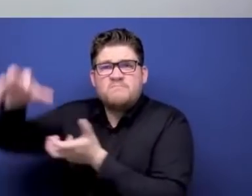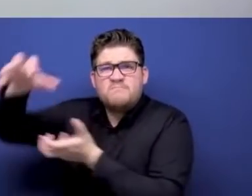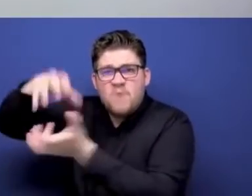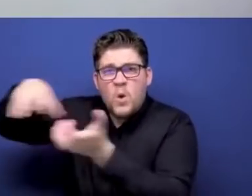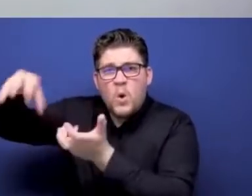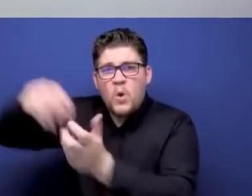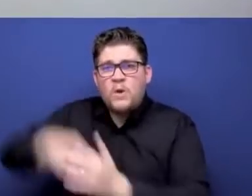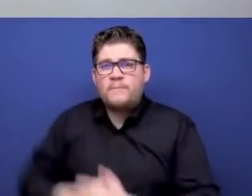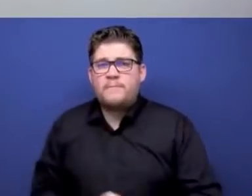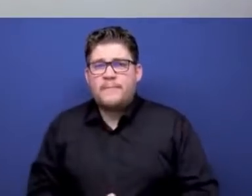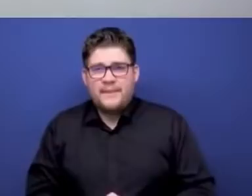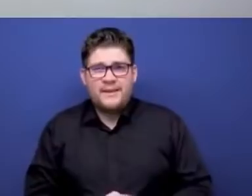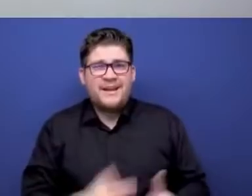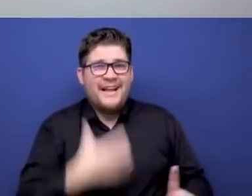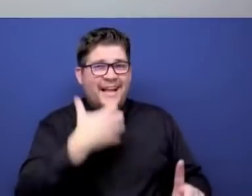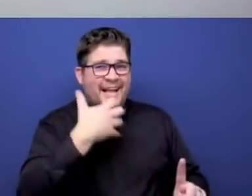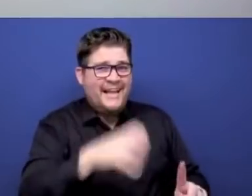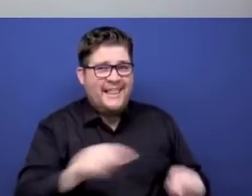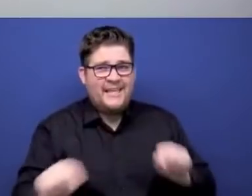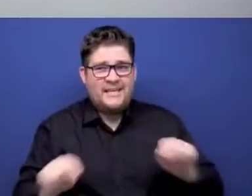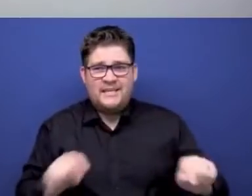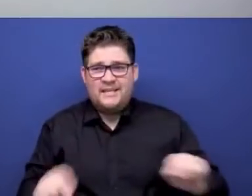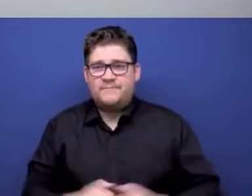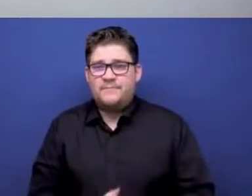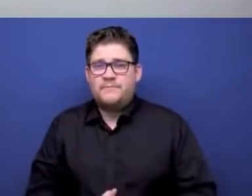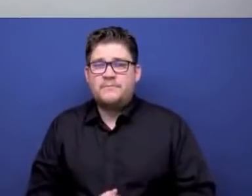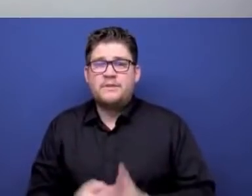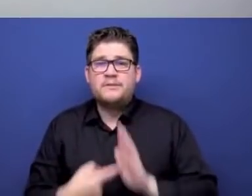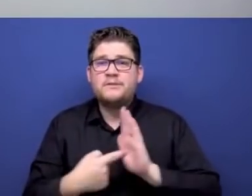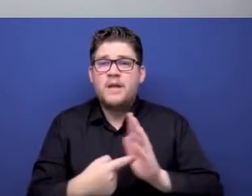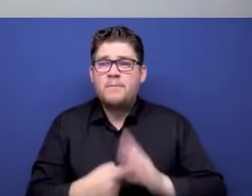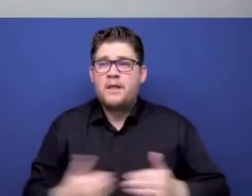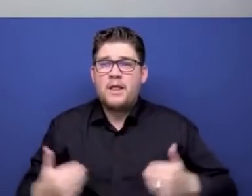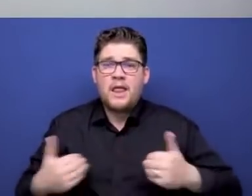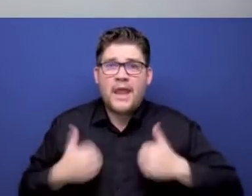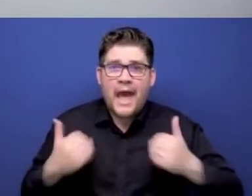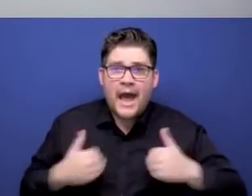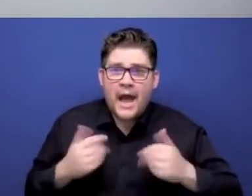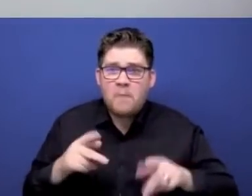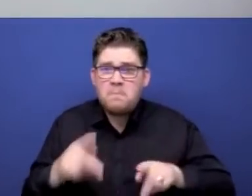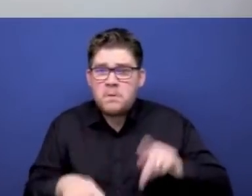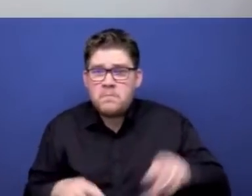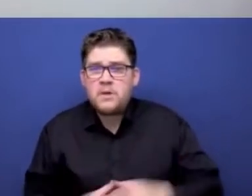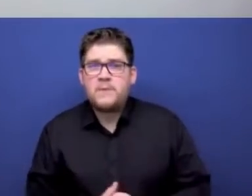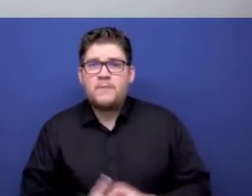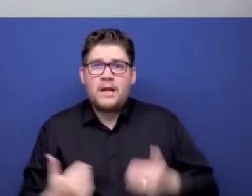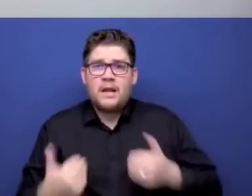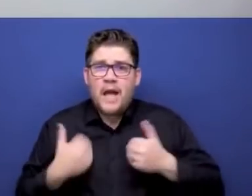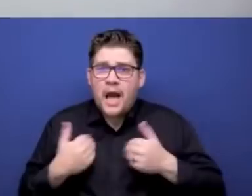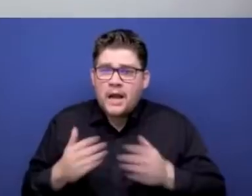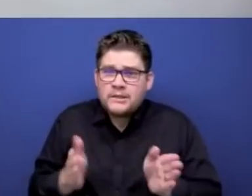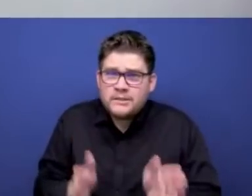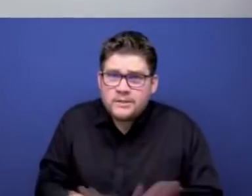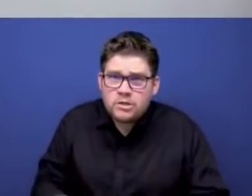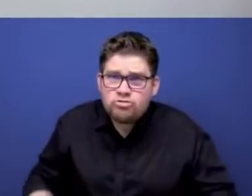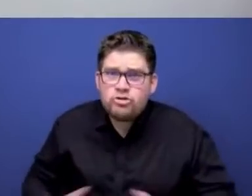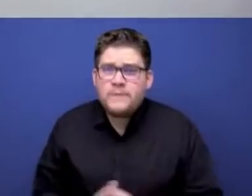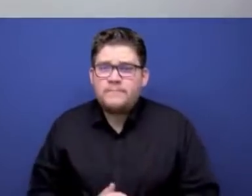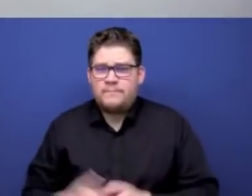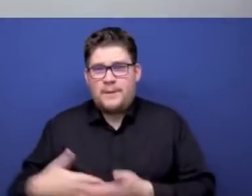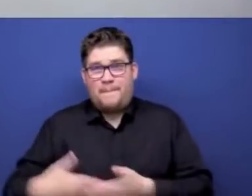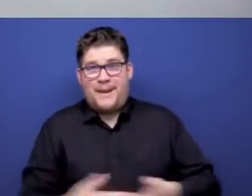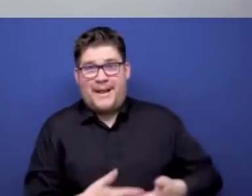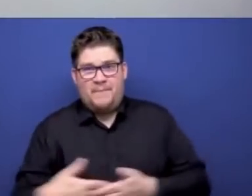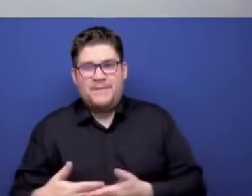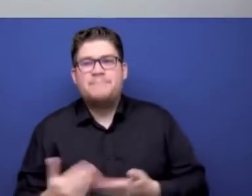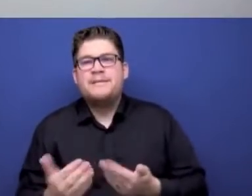young people, infants and young children are more susceptible, but also older people who your